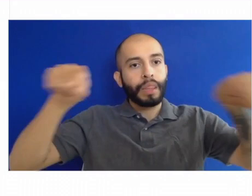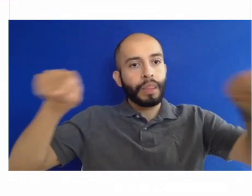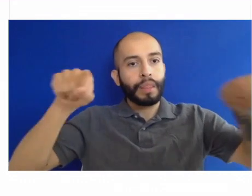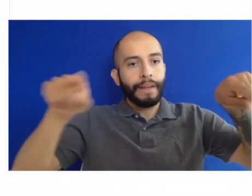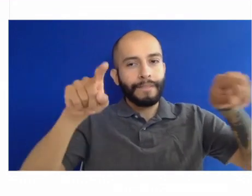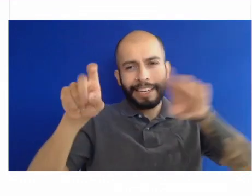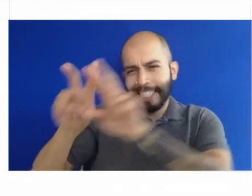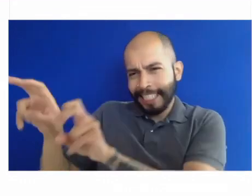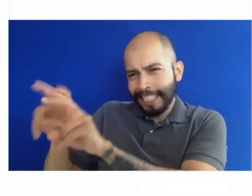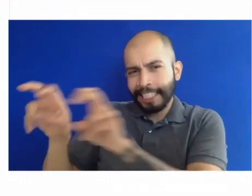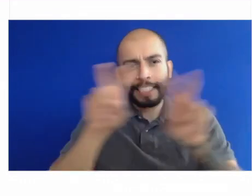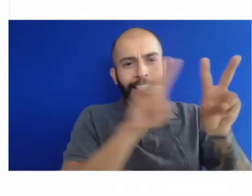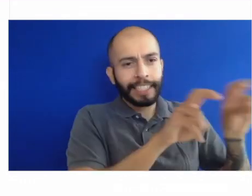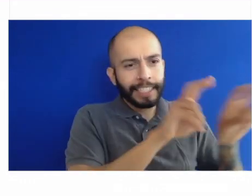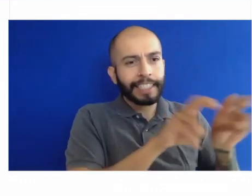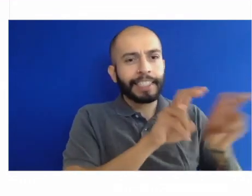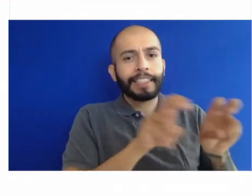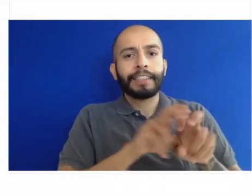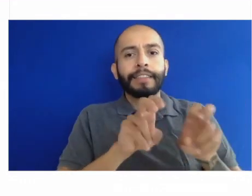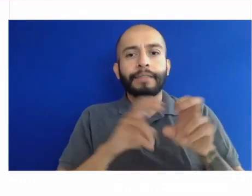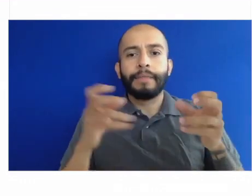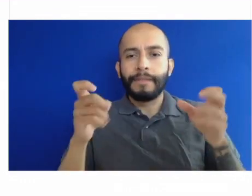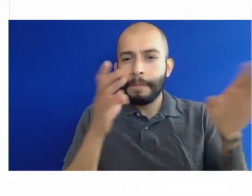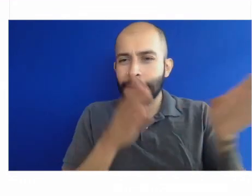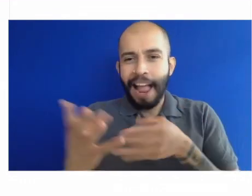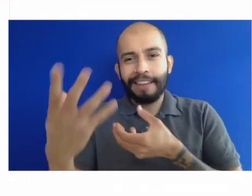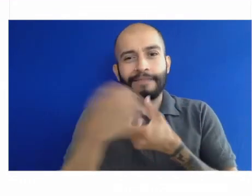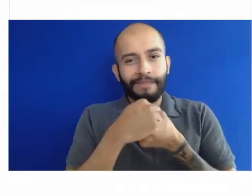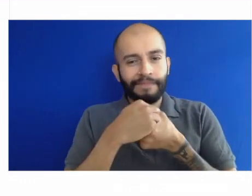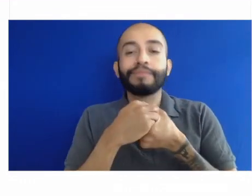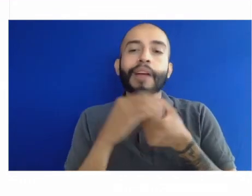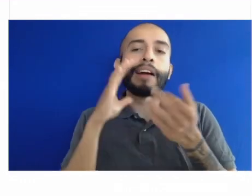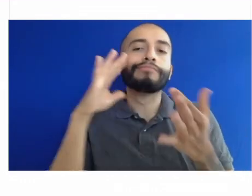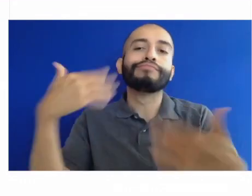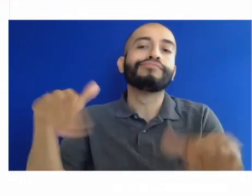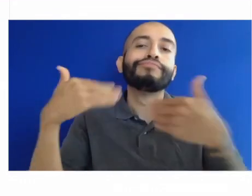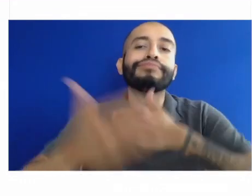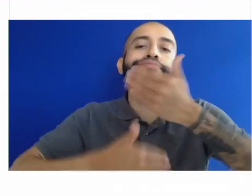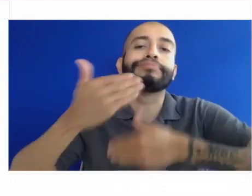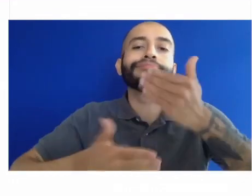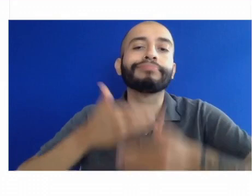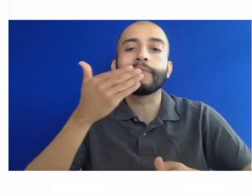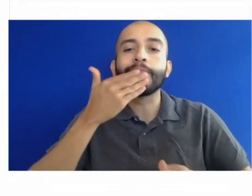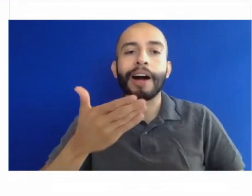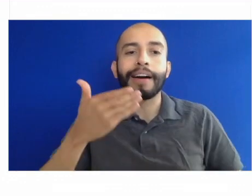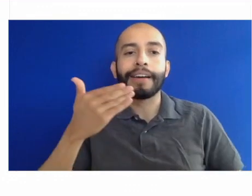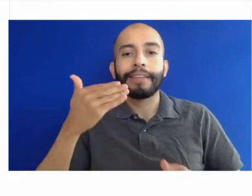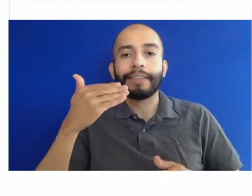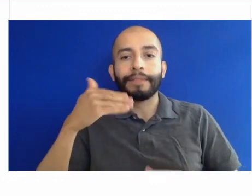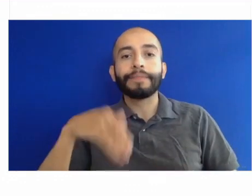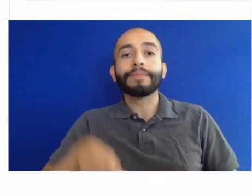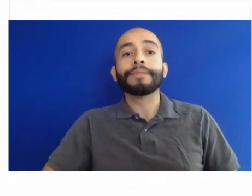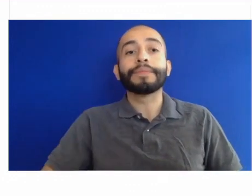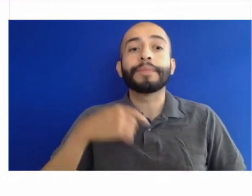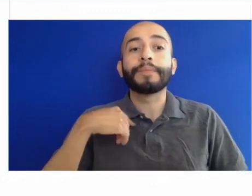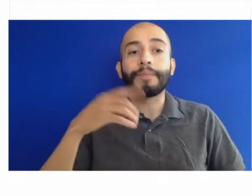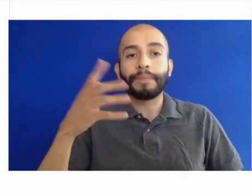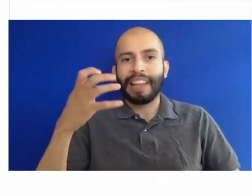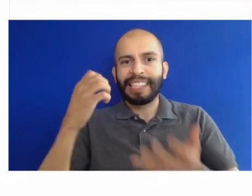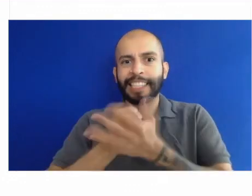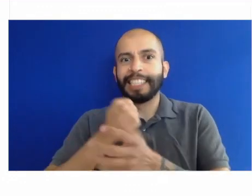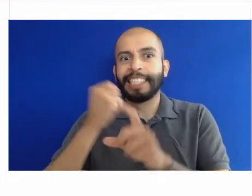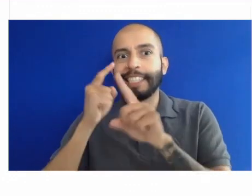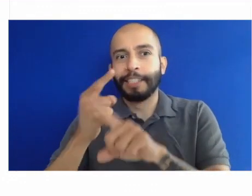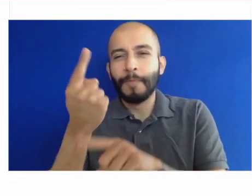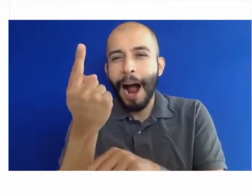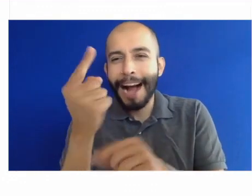Thank you, Tara. I briefly want to hit on kind of a component of what we heard from John, and kind of this notion of